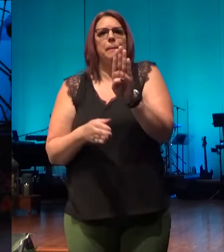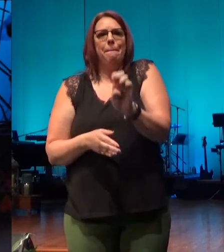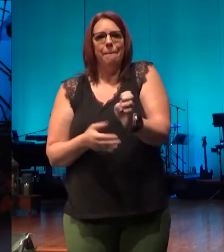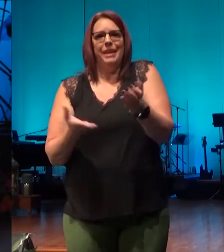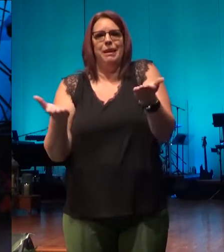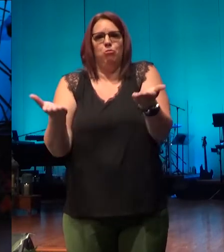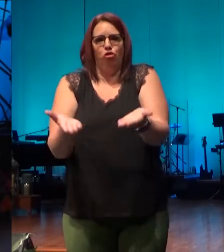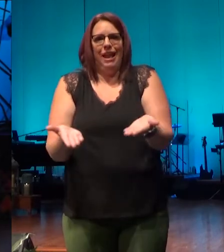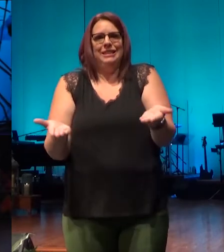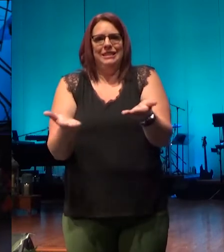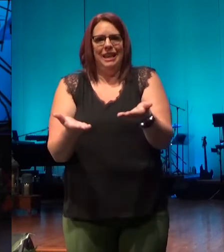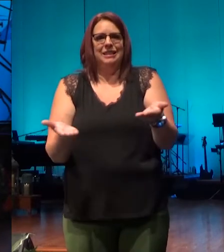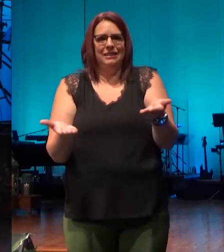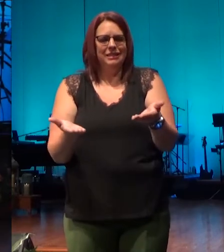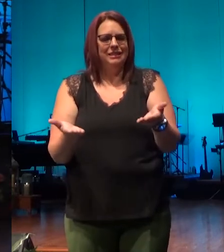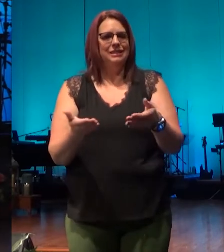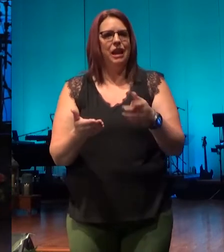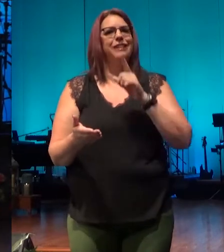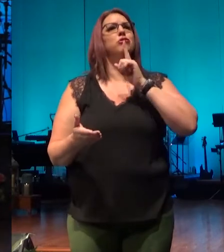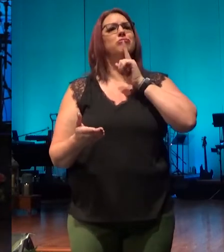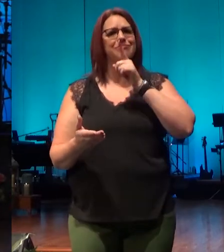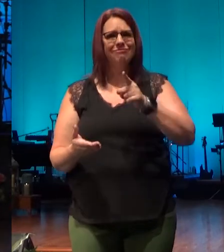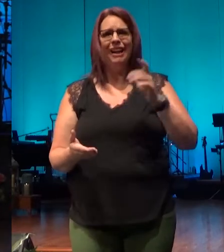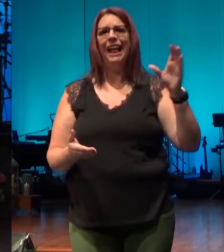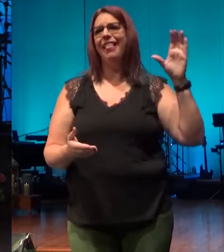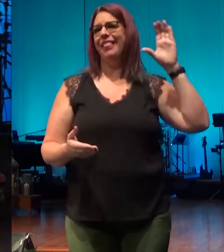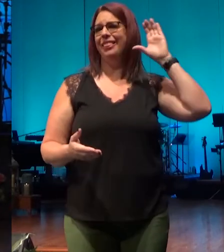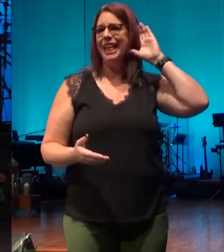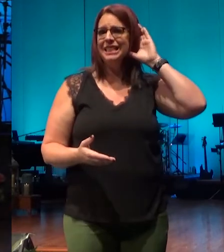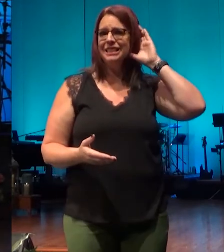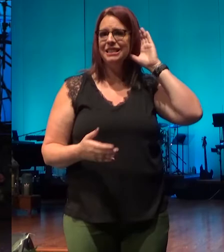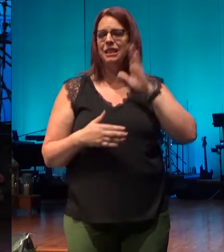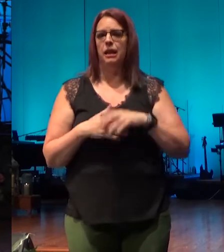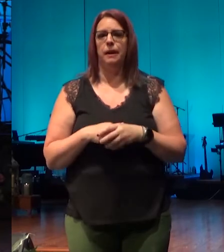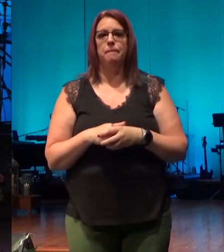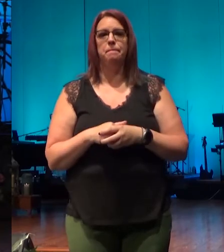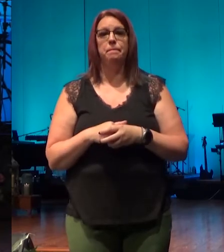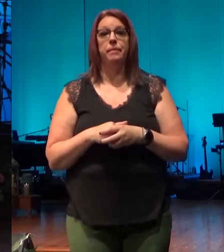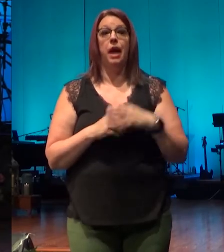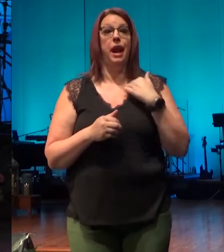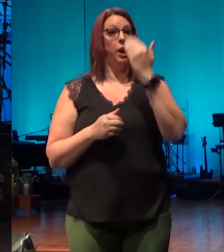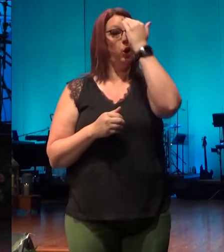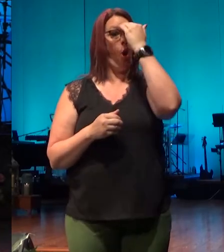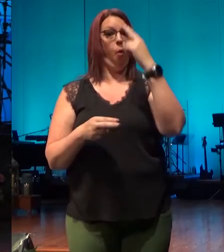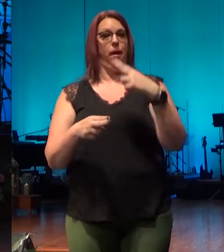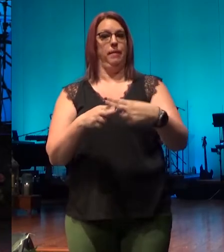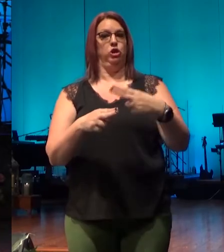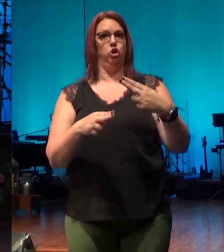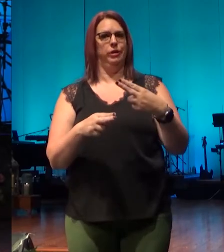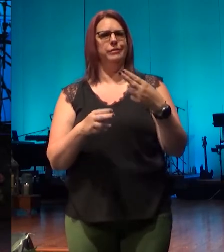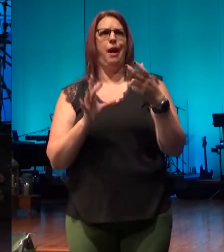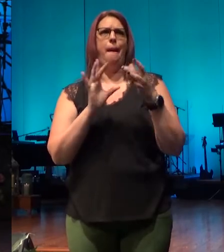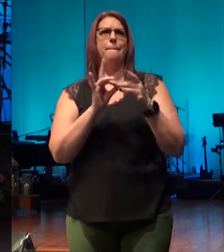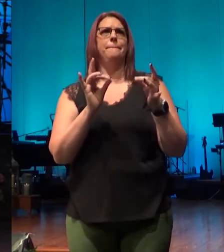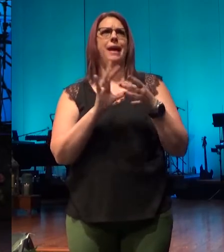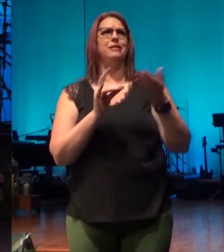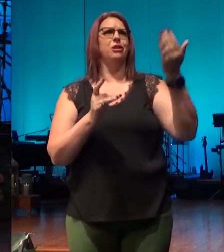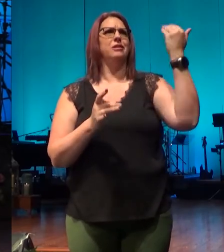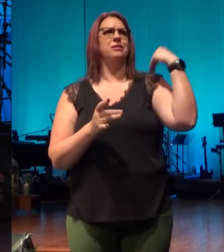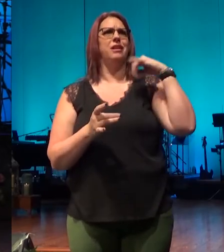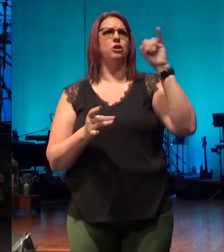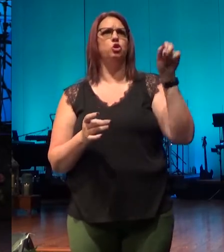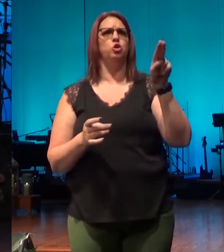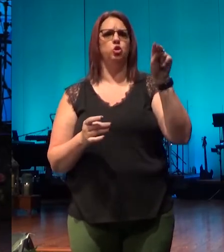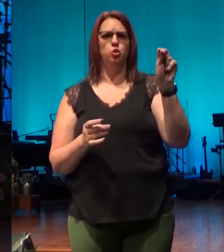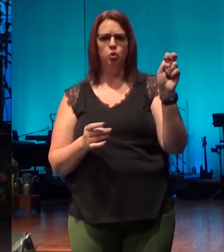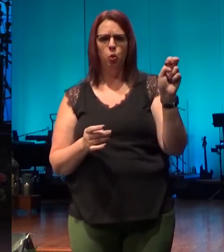to each other and truly listening and hearing. And I know I mentioned this in a message I did in June, but it